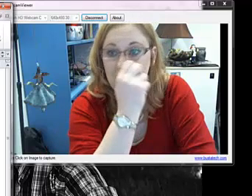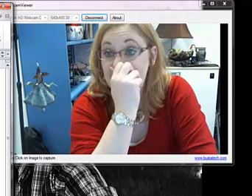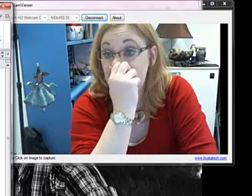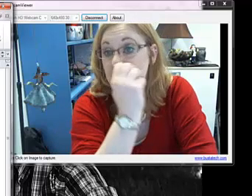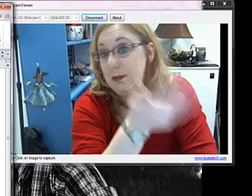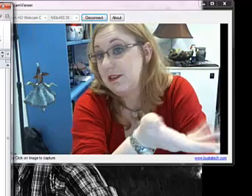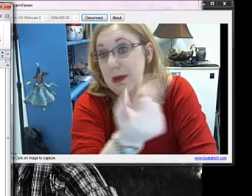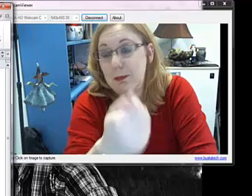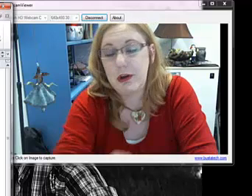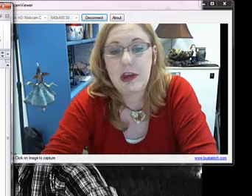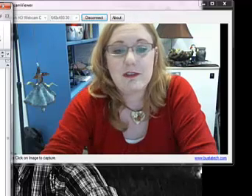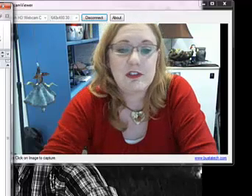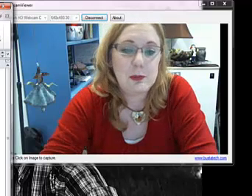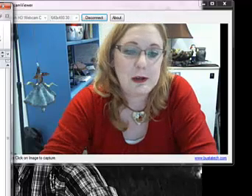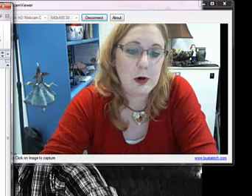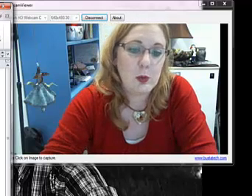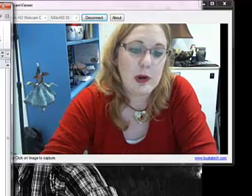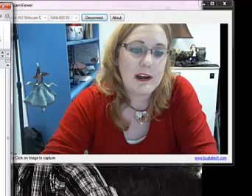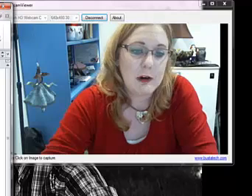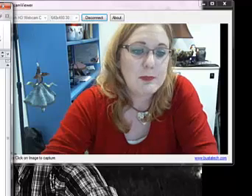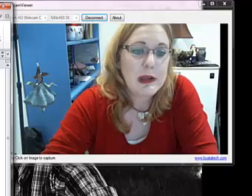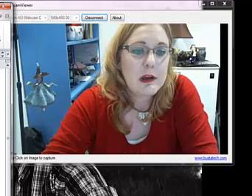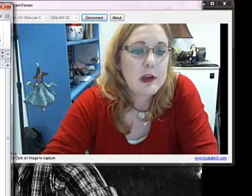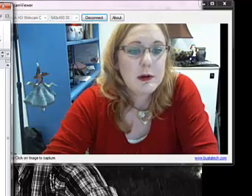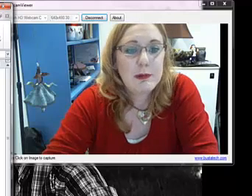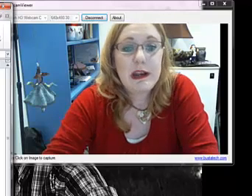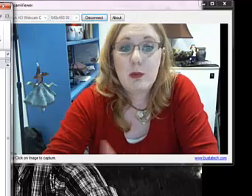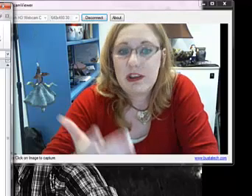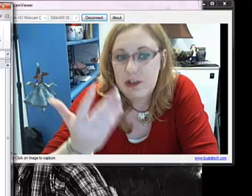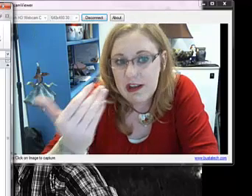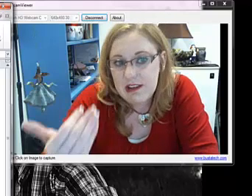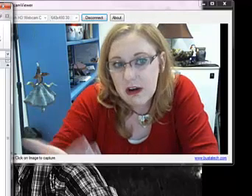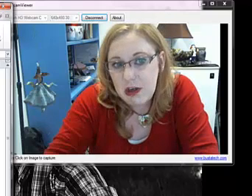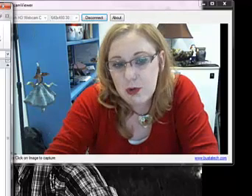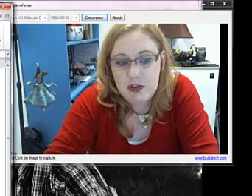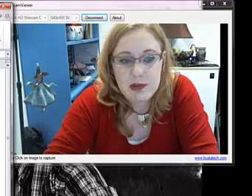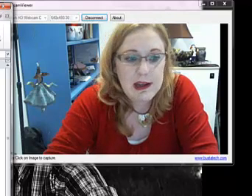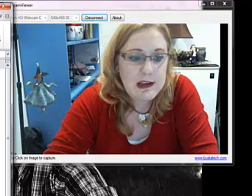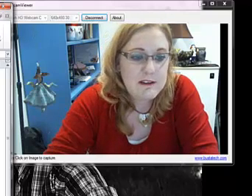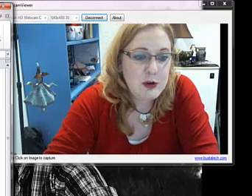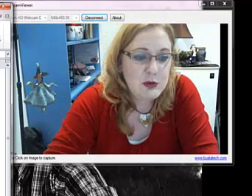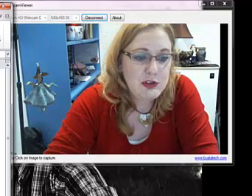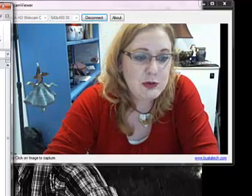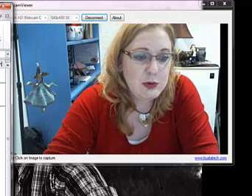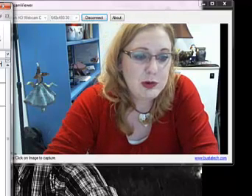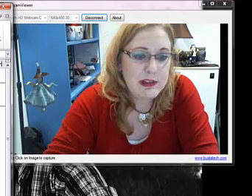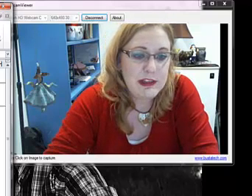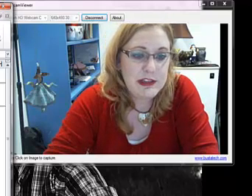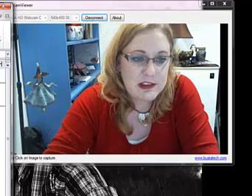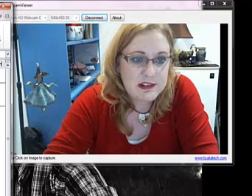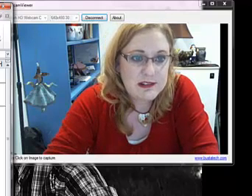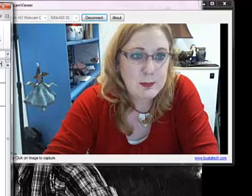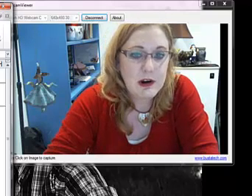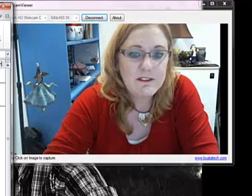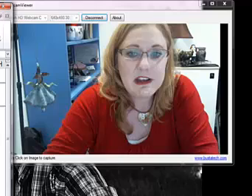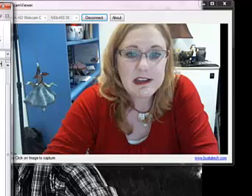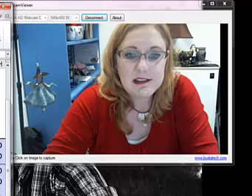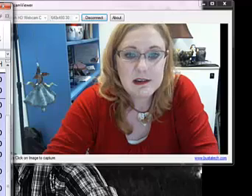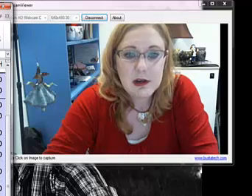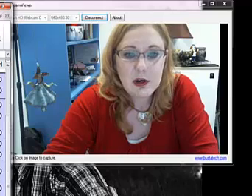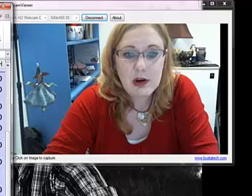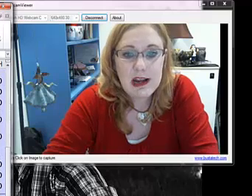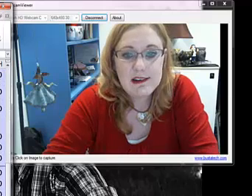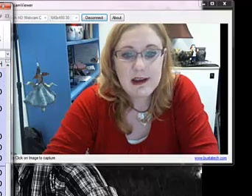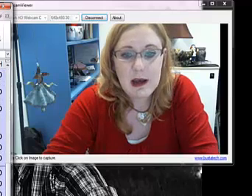even print it on the piece of paper, you give it to me or whatever. But anyway, so that's how you would do that. If you do this part of